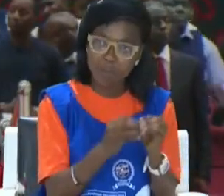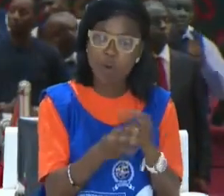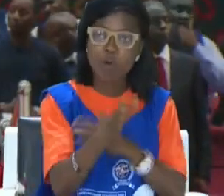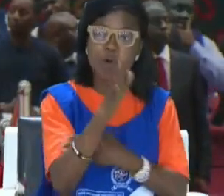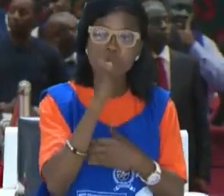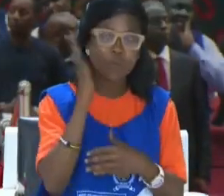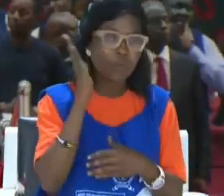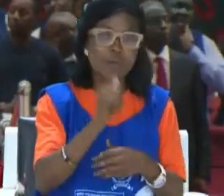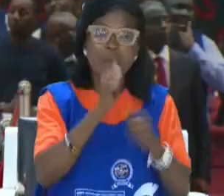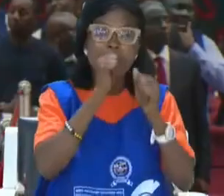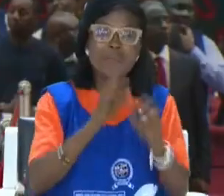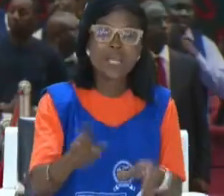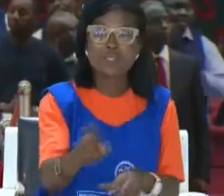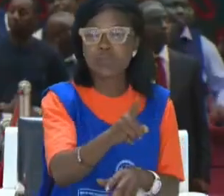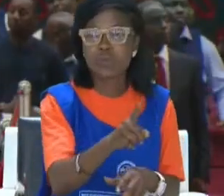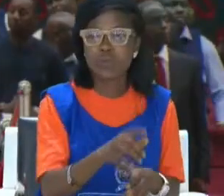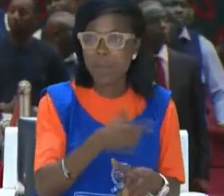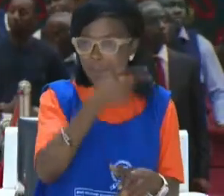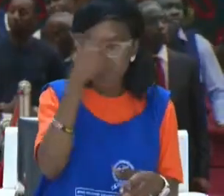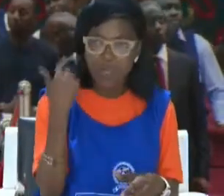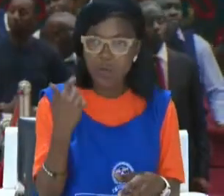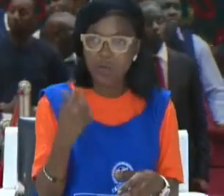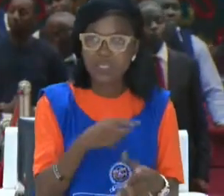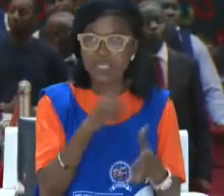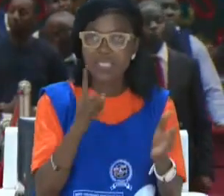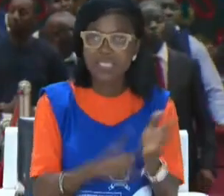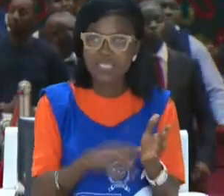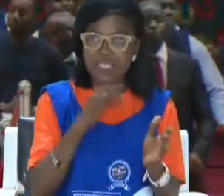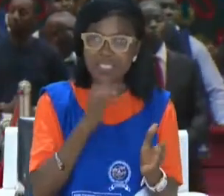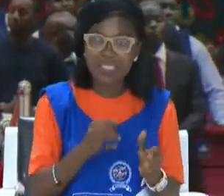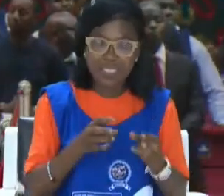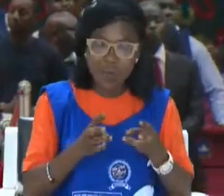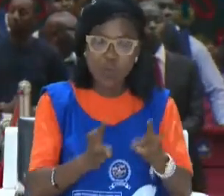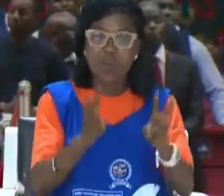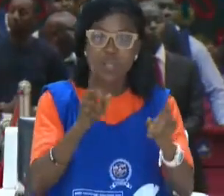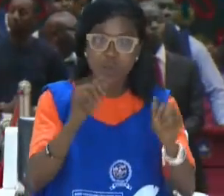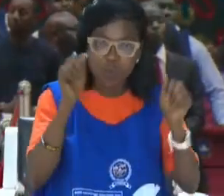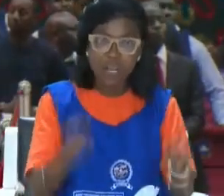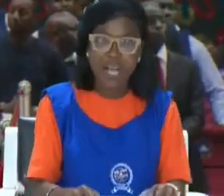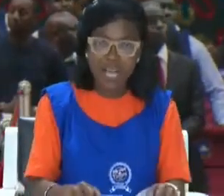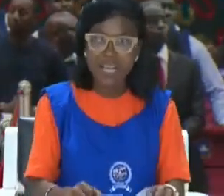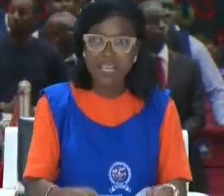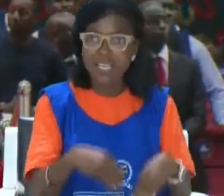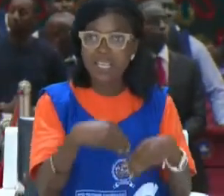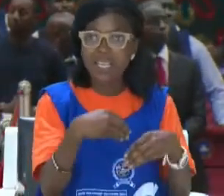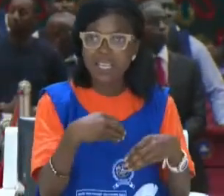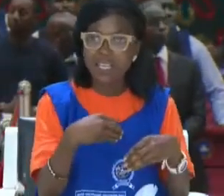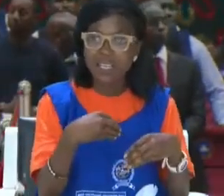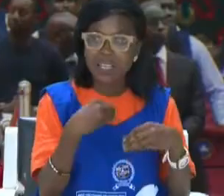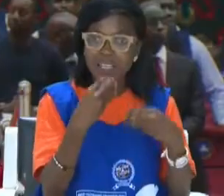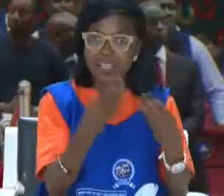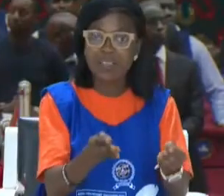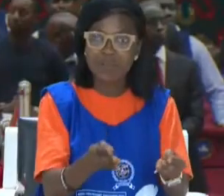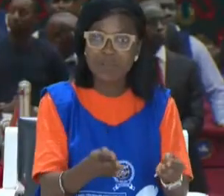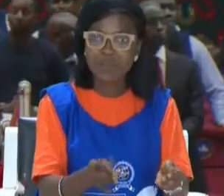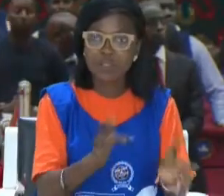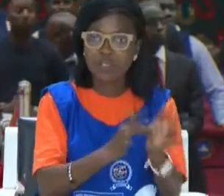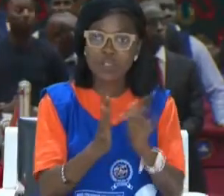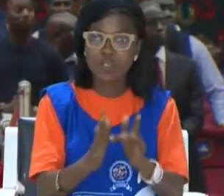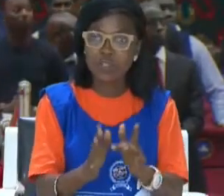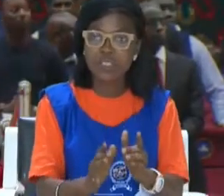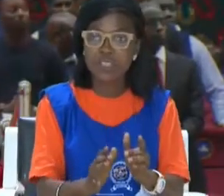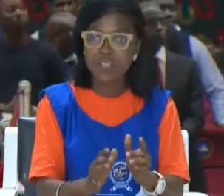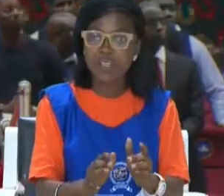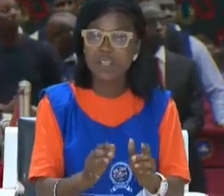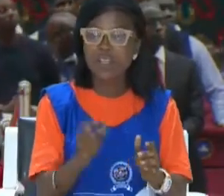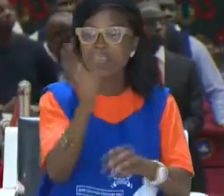you. Because this is the way you can give Jesus Christ a Christmas present. And